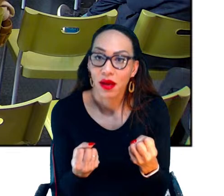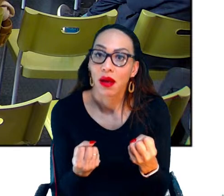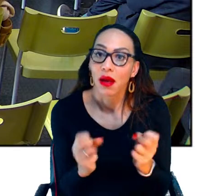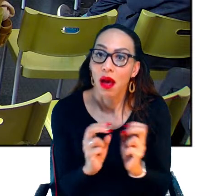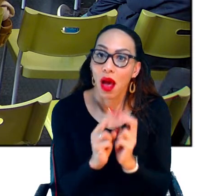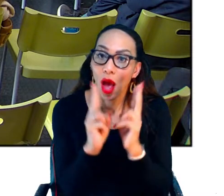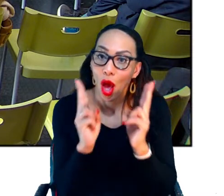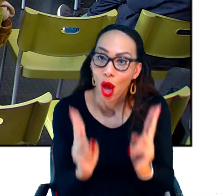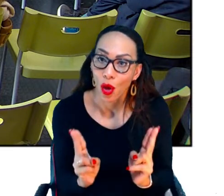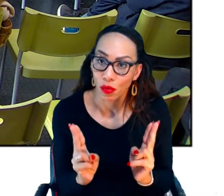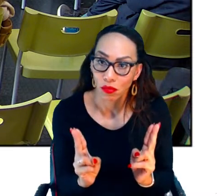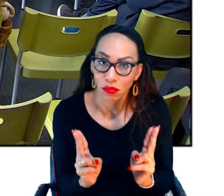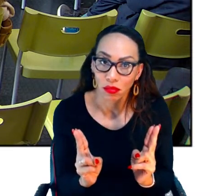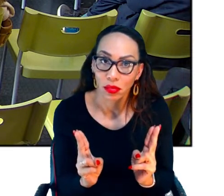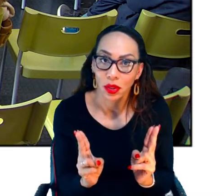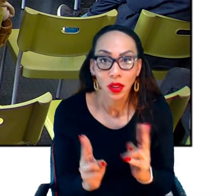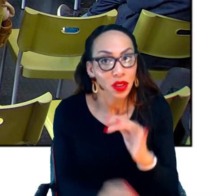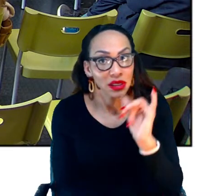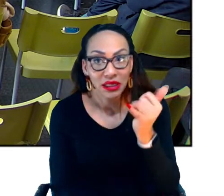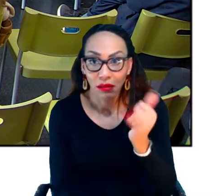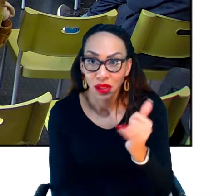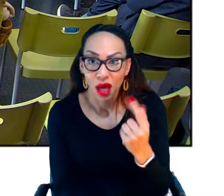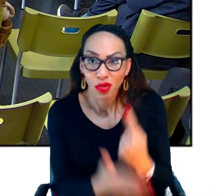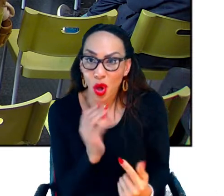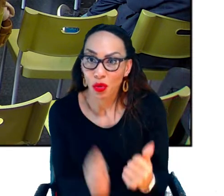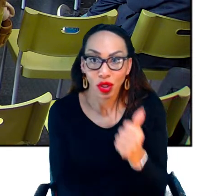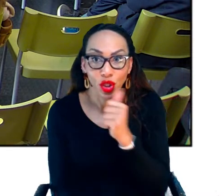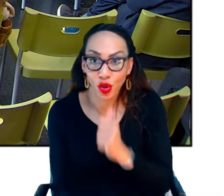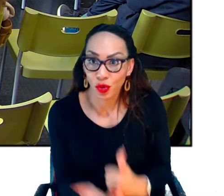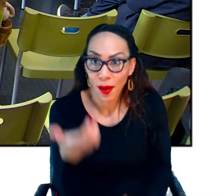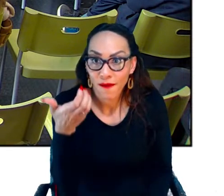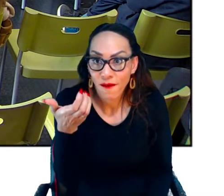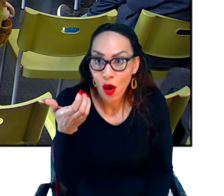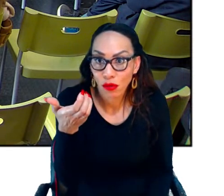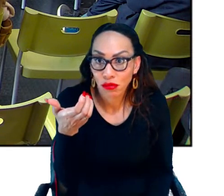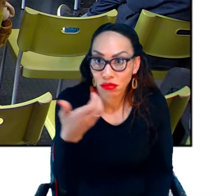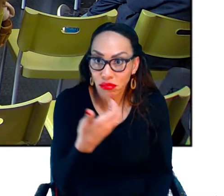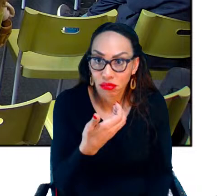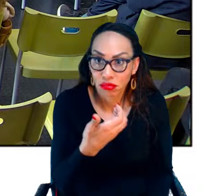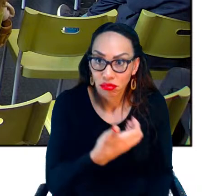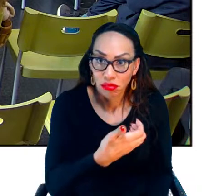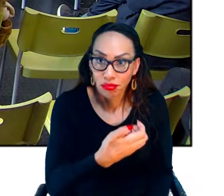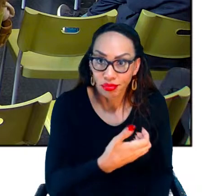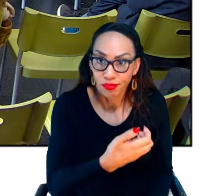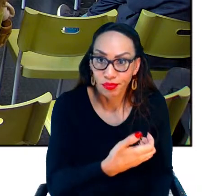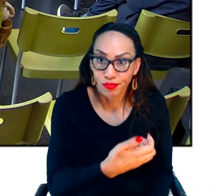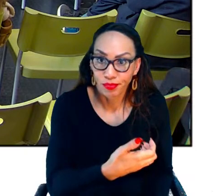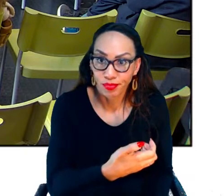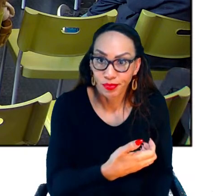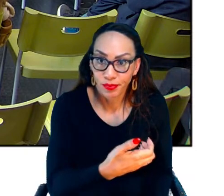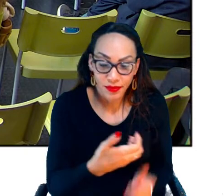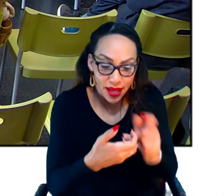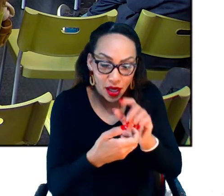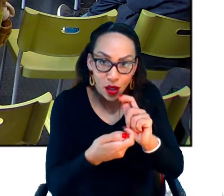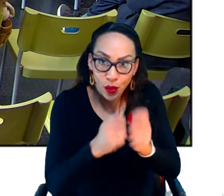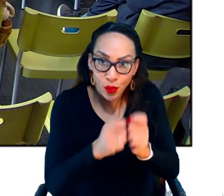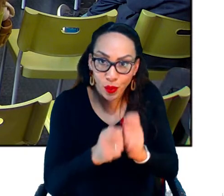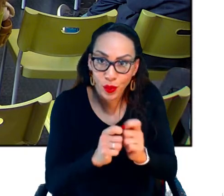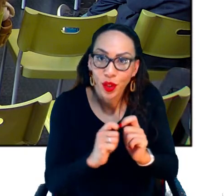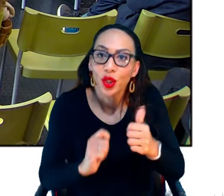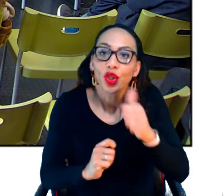phone digitally, but kind of just using free apps. So I kind of quite like the idea